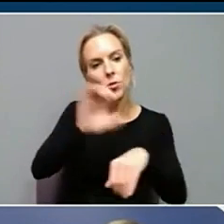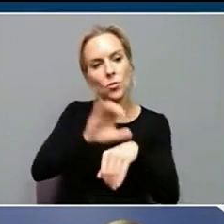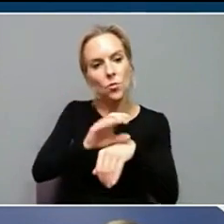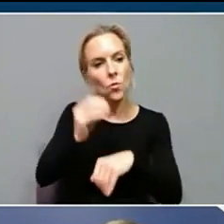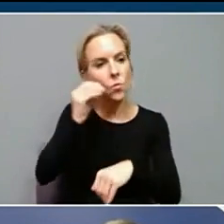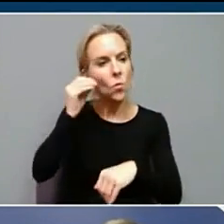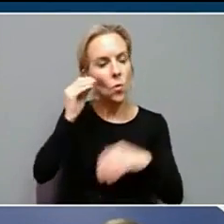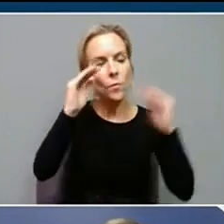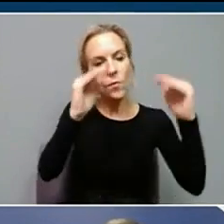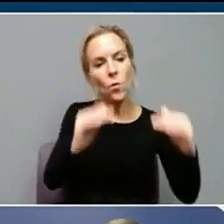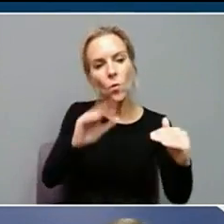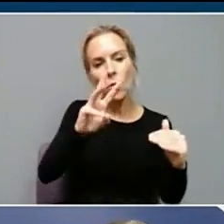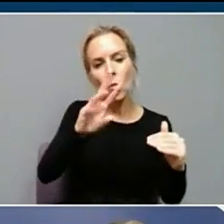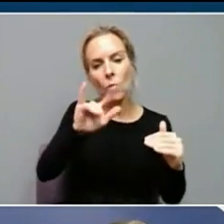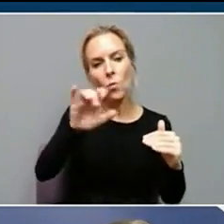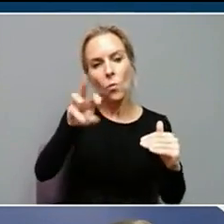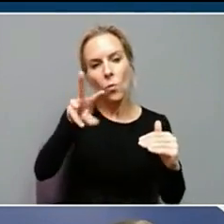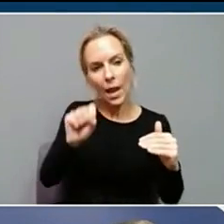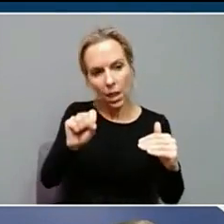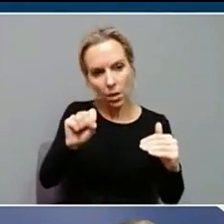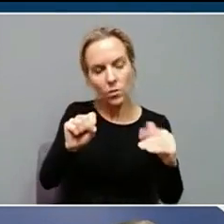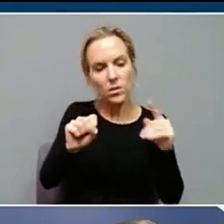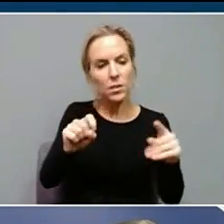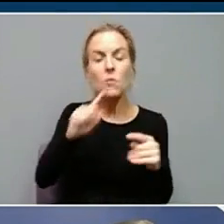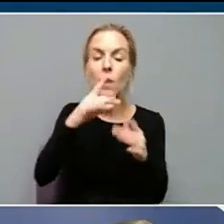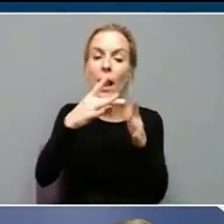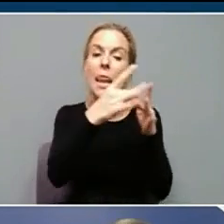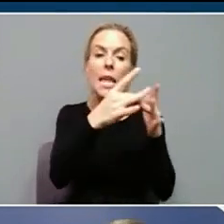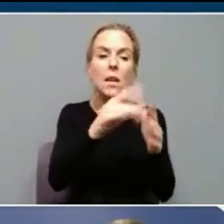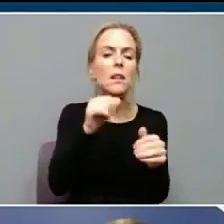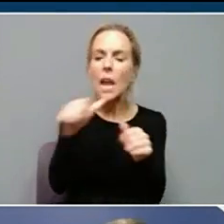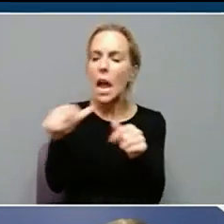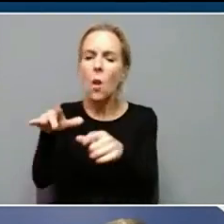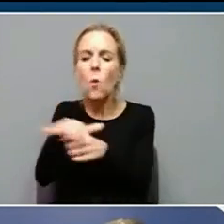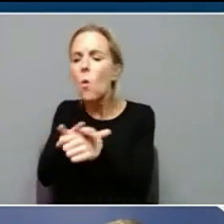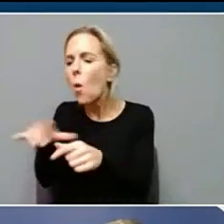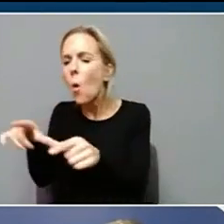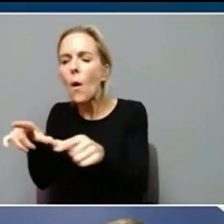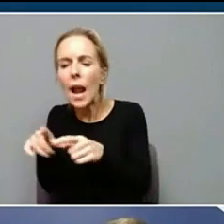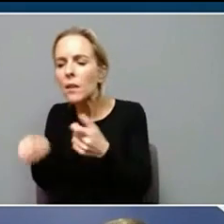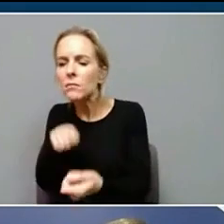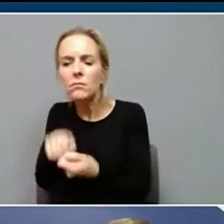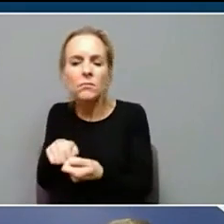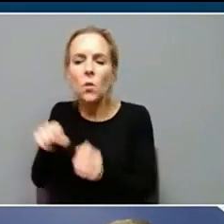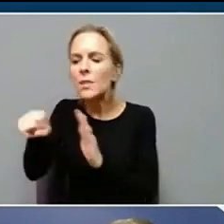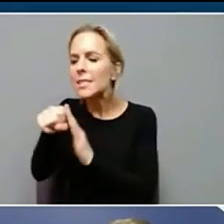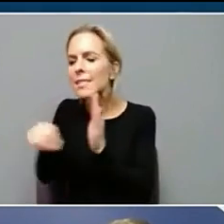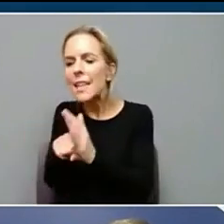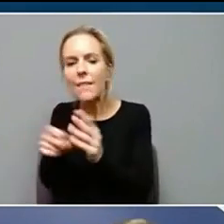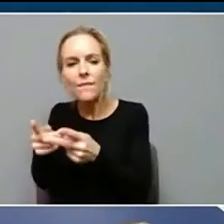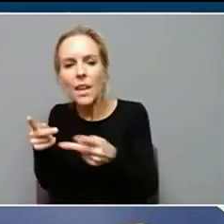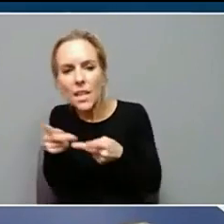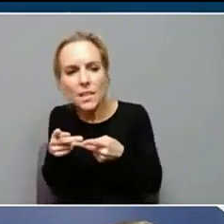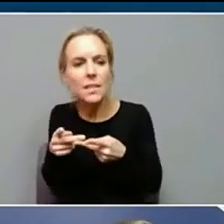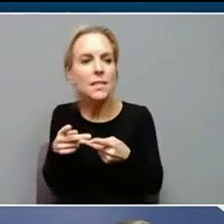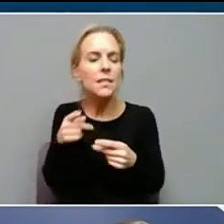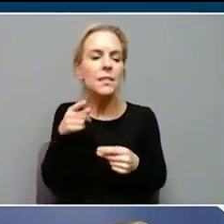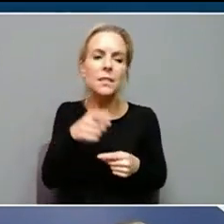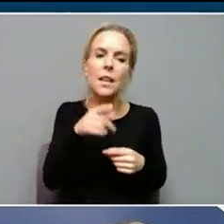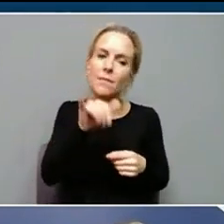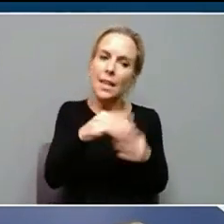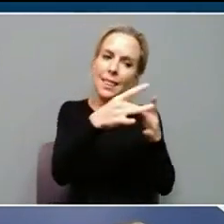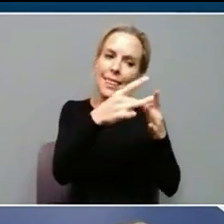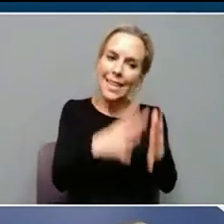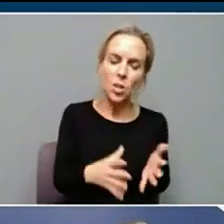really shows you that it's leadership, it's not location, and a state facility, and a state veterans facility, which we are very proud